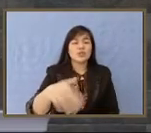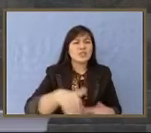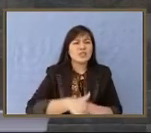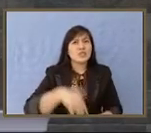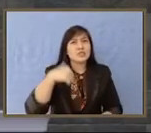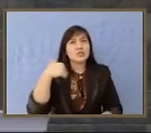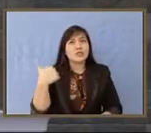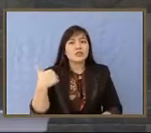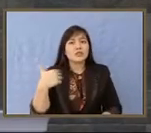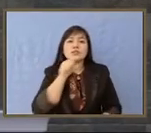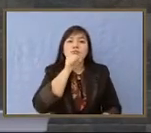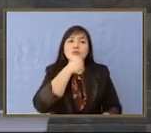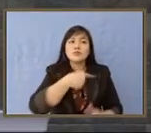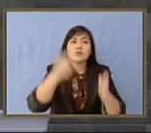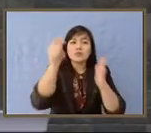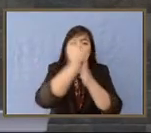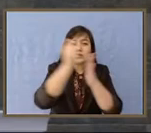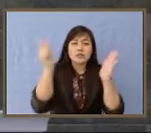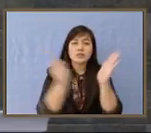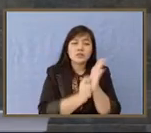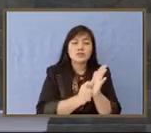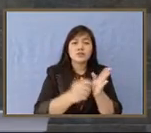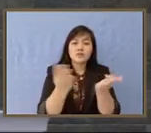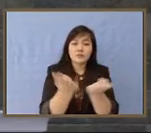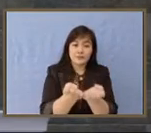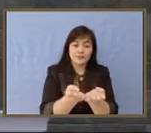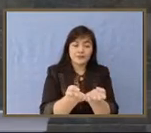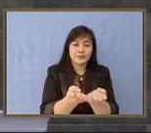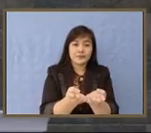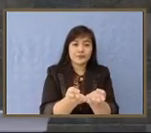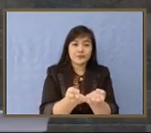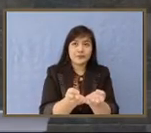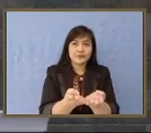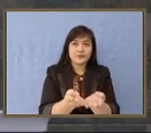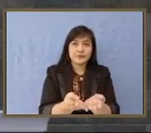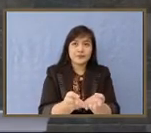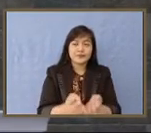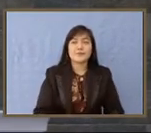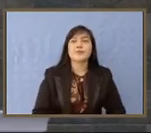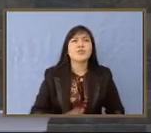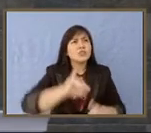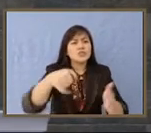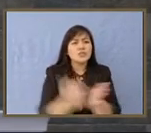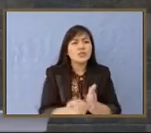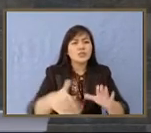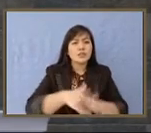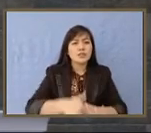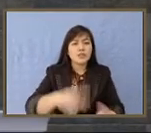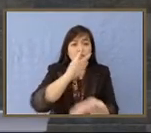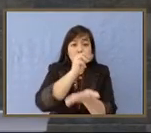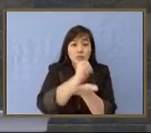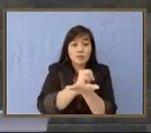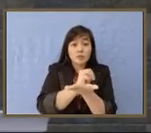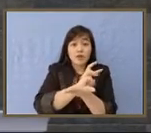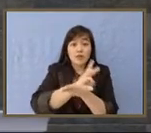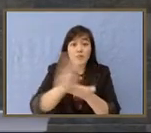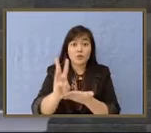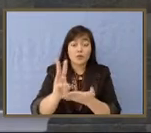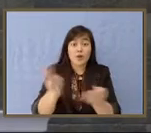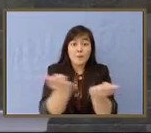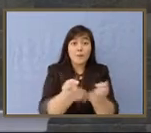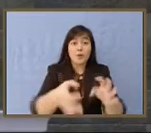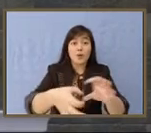5. Alright, from the other Old Testament books, hindi po natin siya makikita. Pero sa Book of Matthew chapter 1 verse number